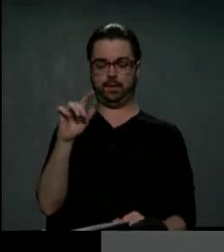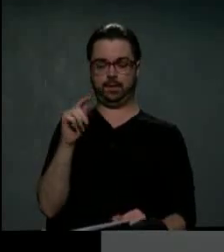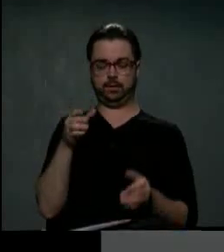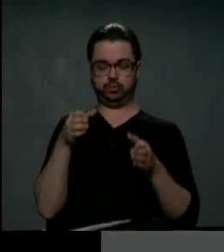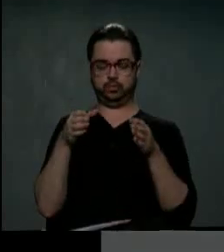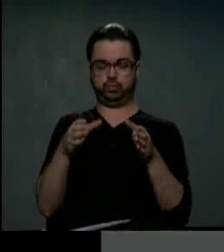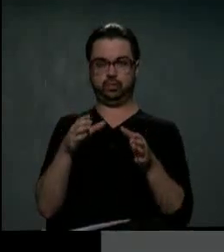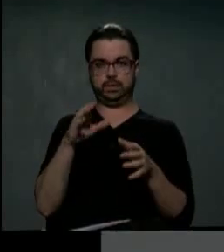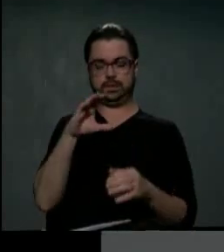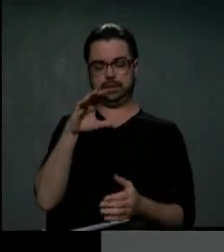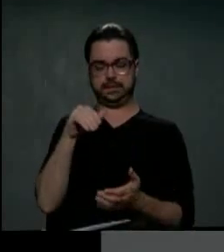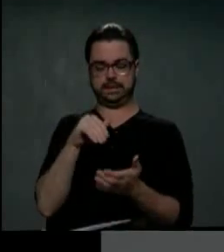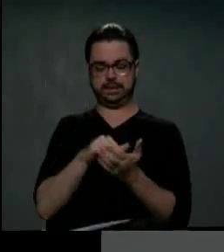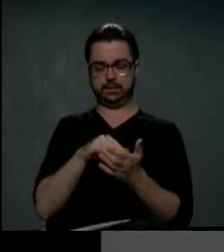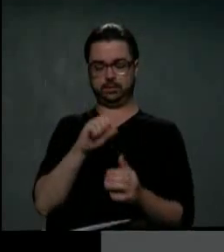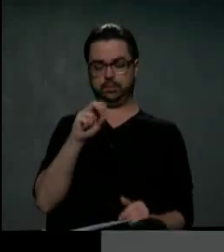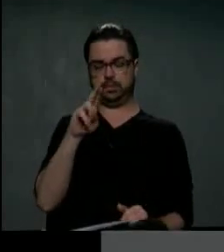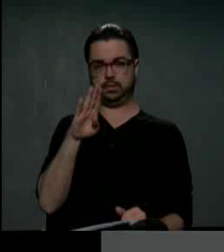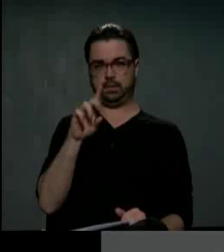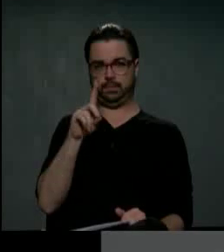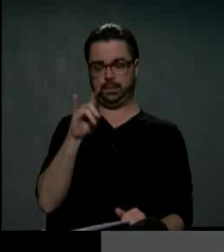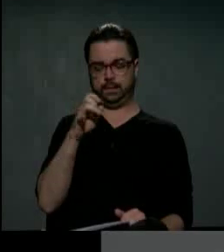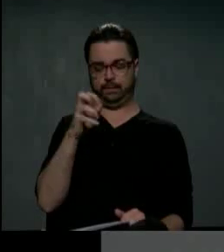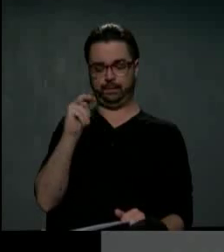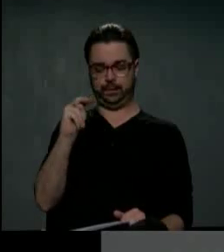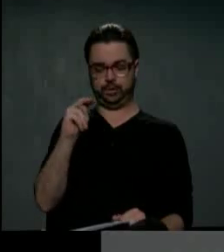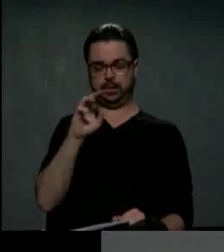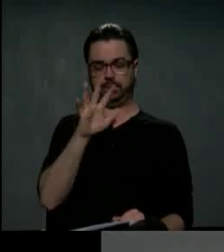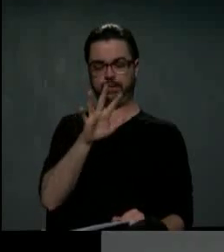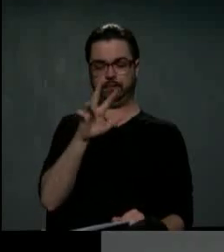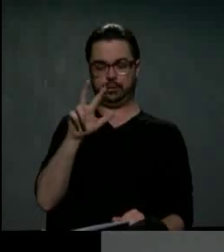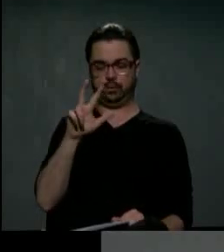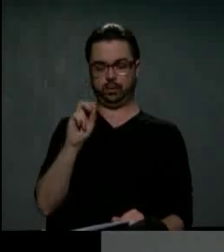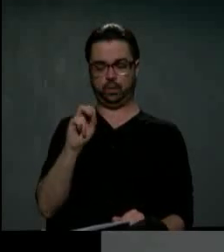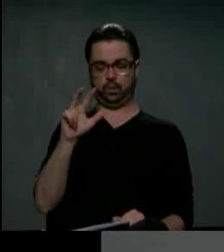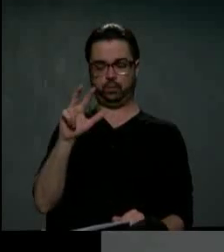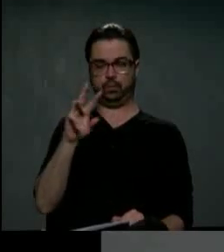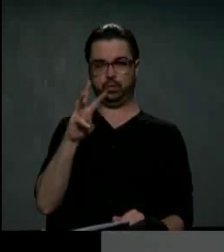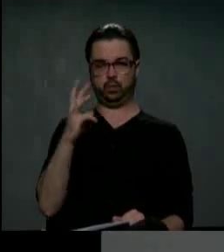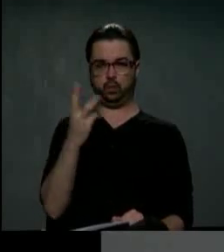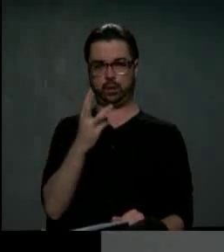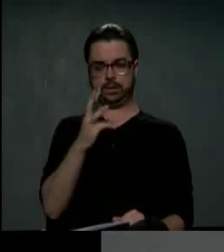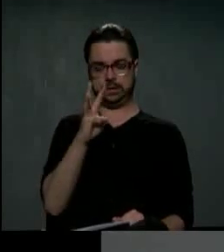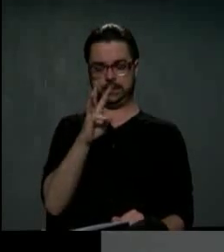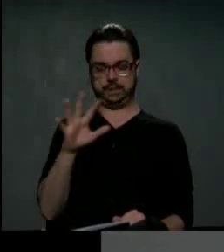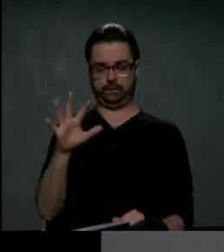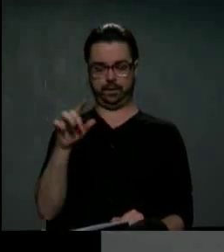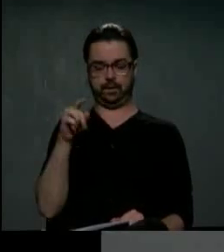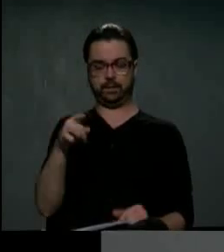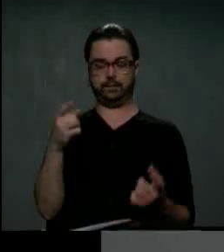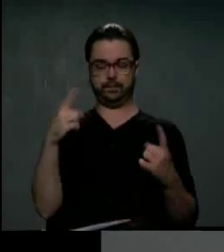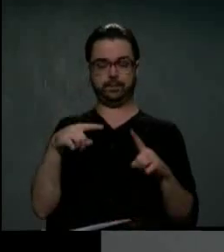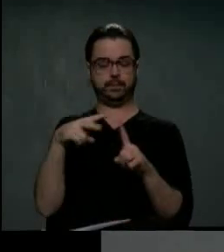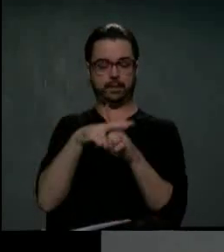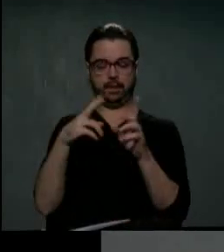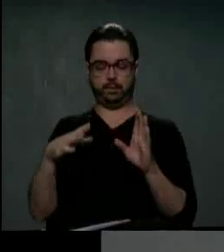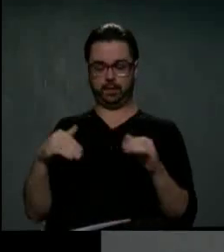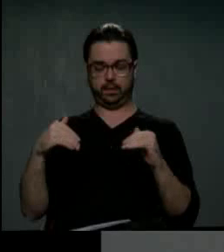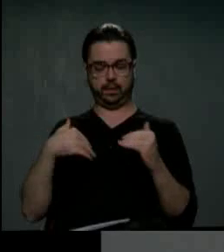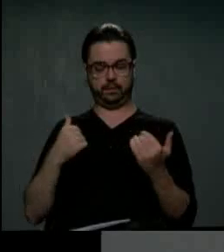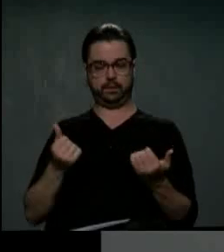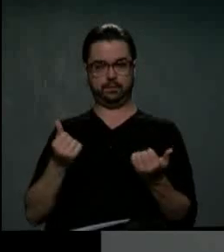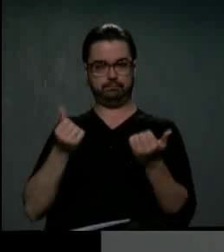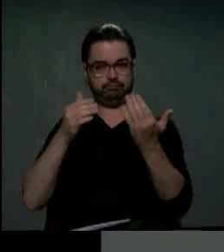staff with the site plan to address their concerns related to access and circulation on the site once the fuel island and canopy are added to the site.